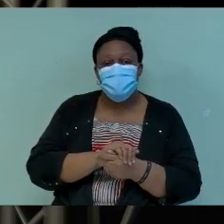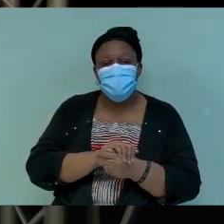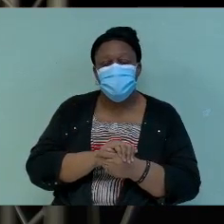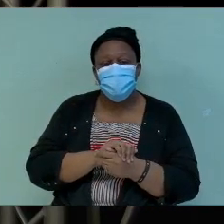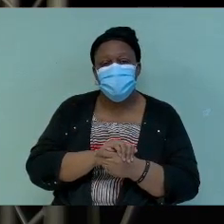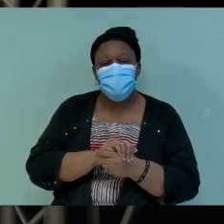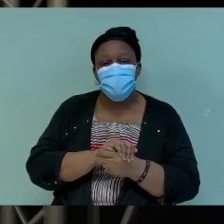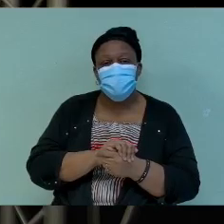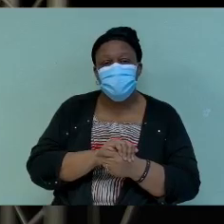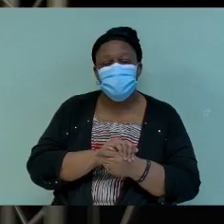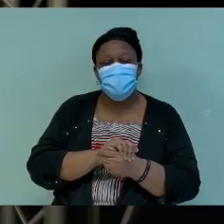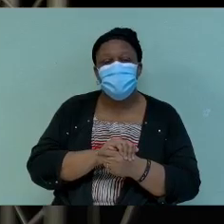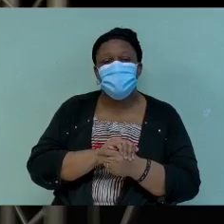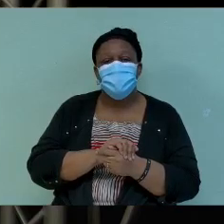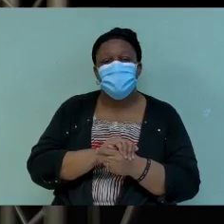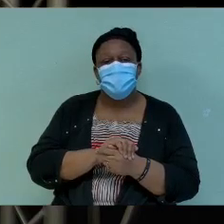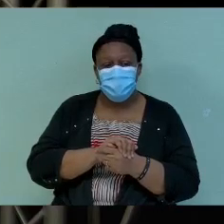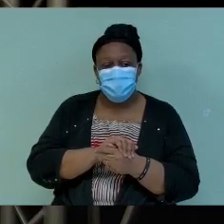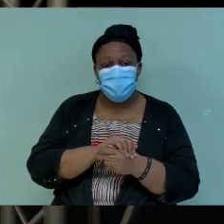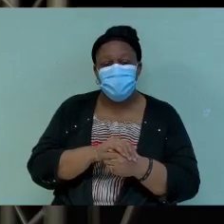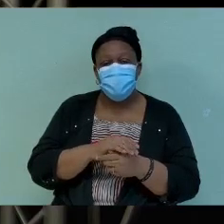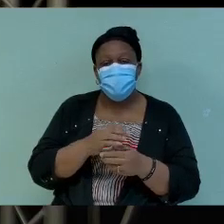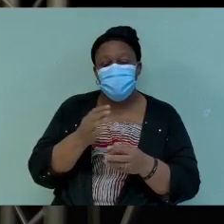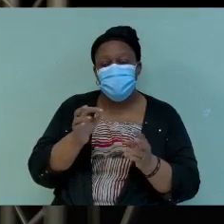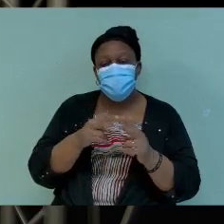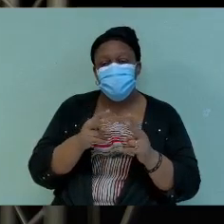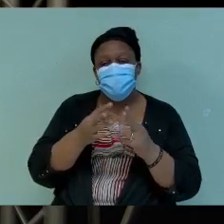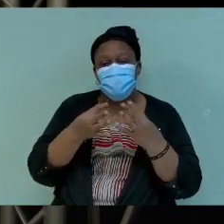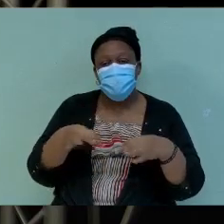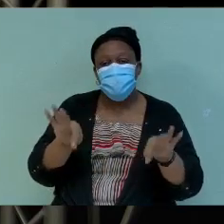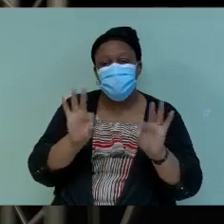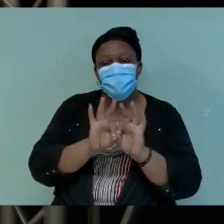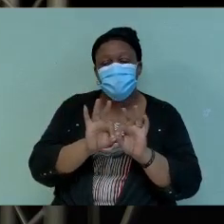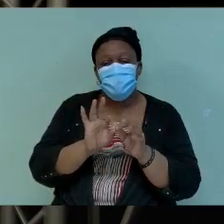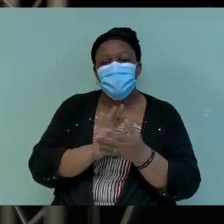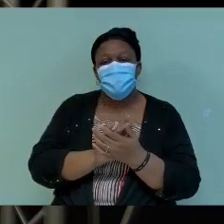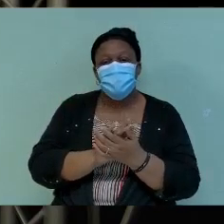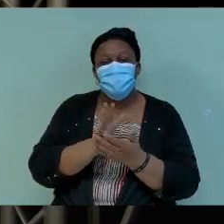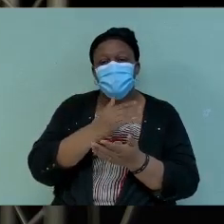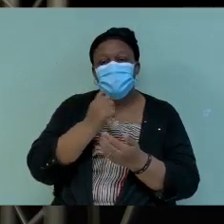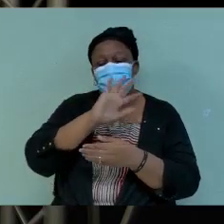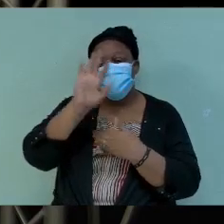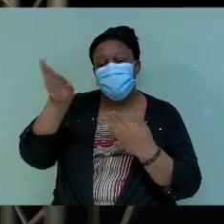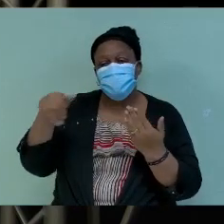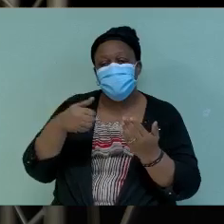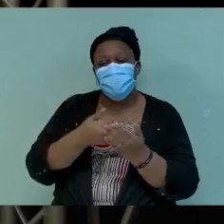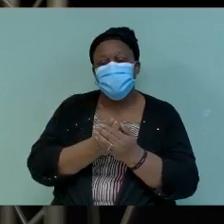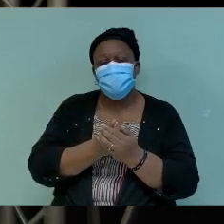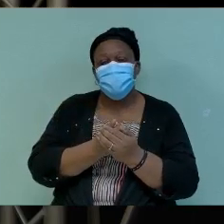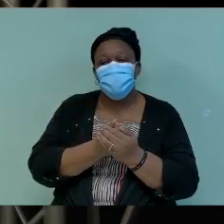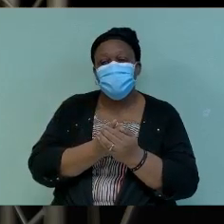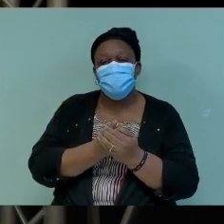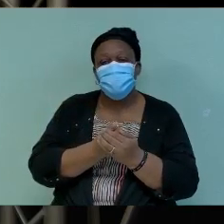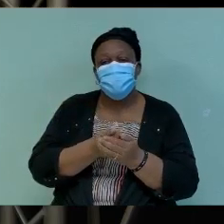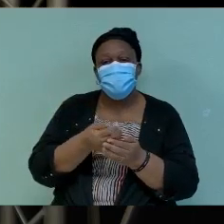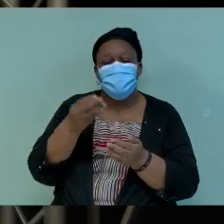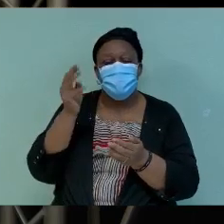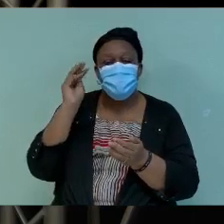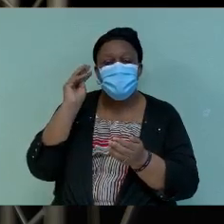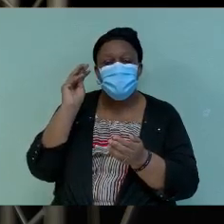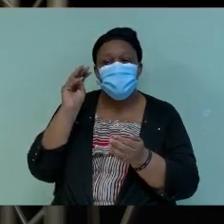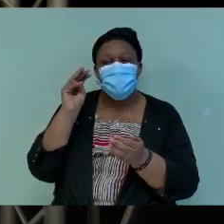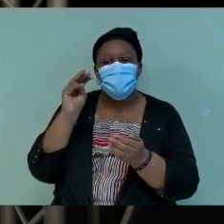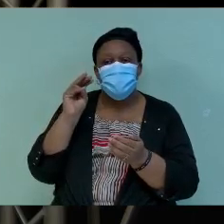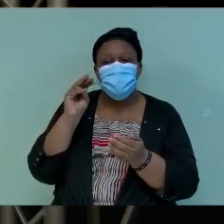sign language for us, very much important. And all of you, Minister of State Wendy